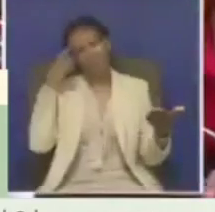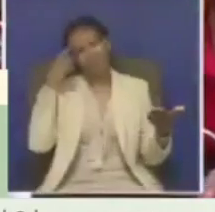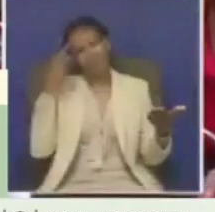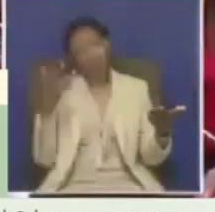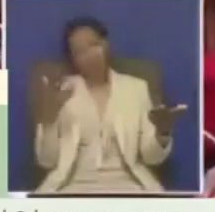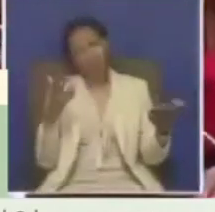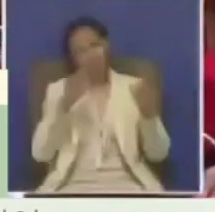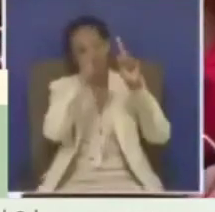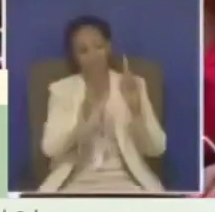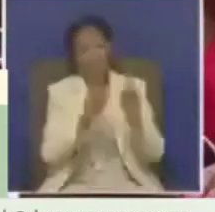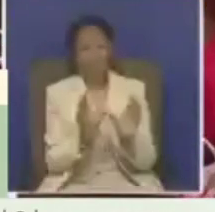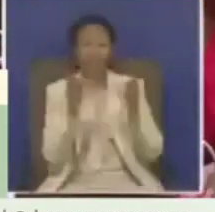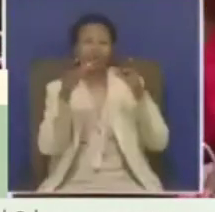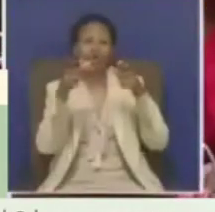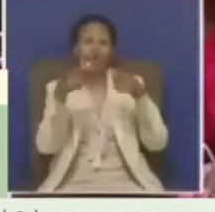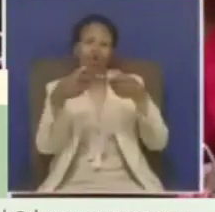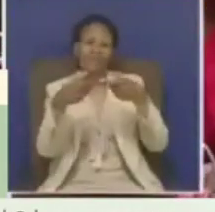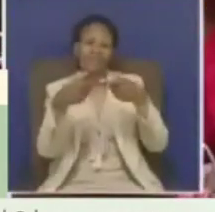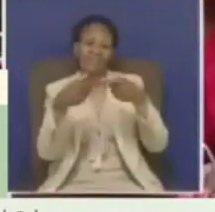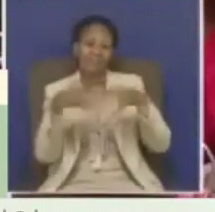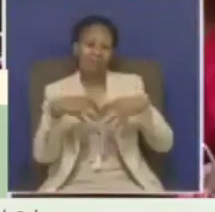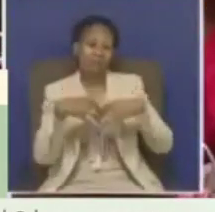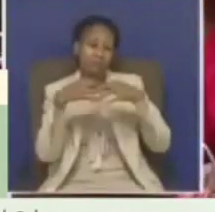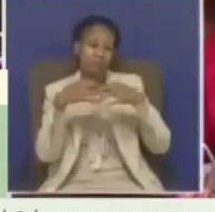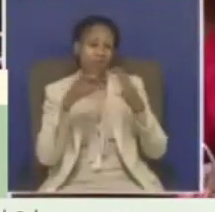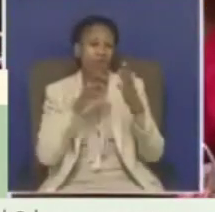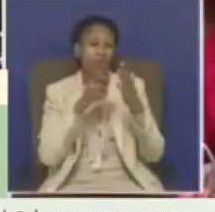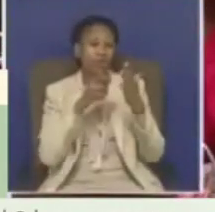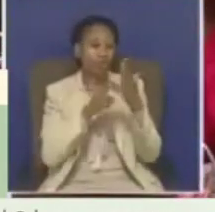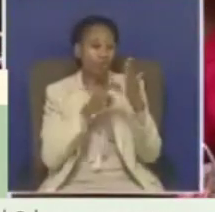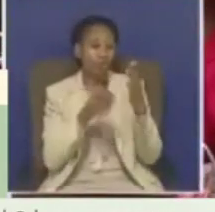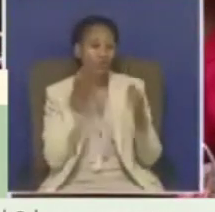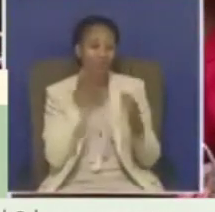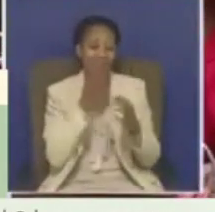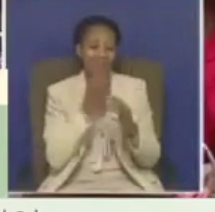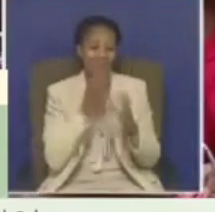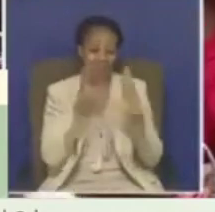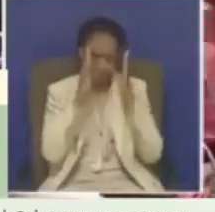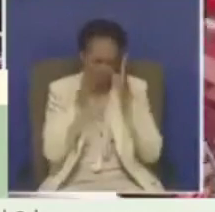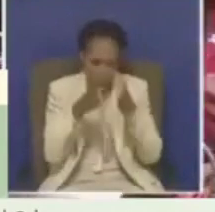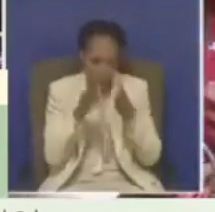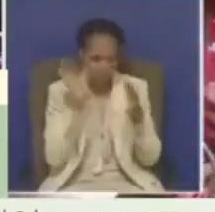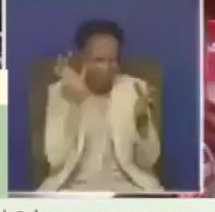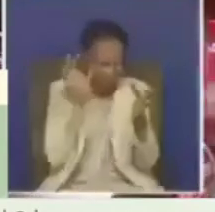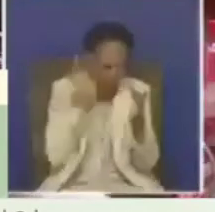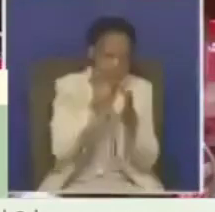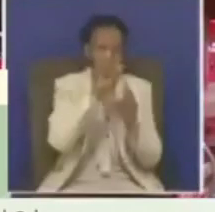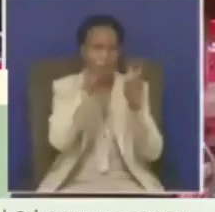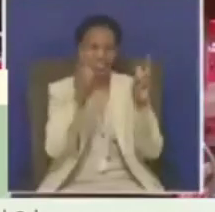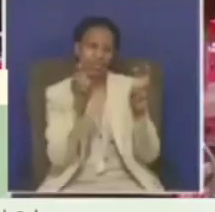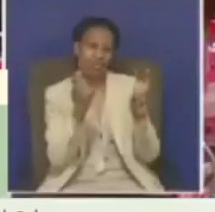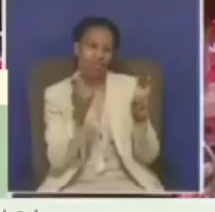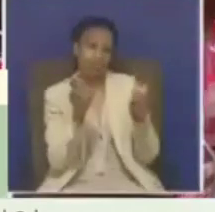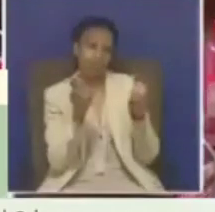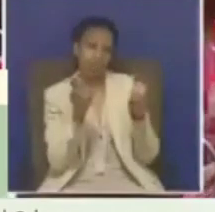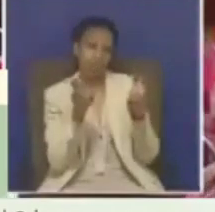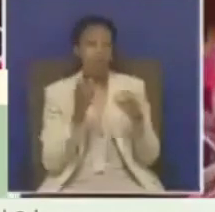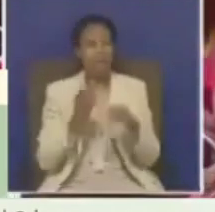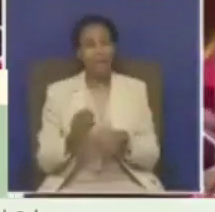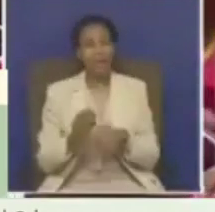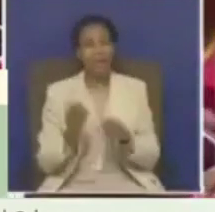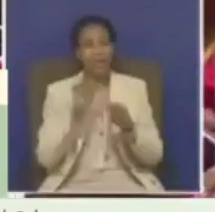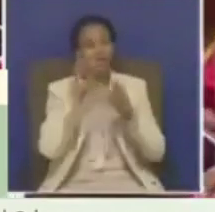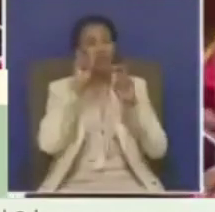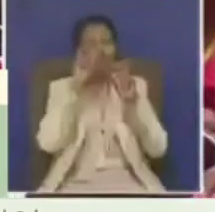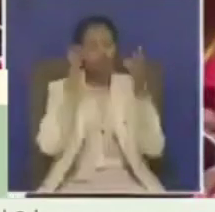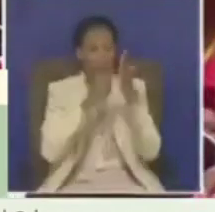an ad hoc committee in terms of the rules deals with a specific issue. The rules are very